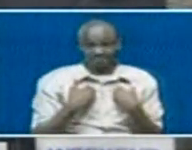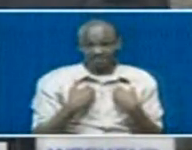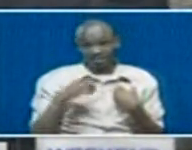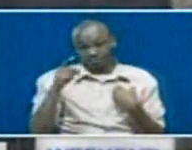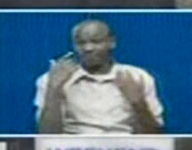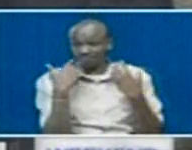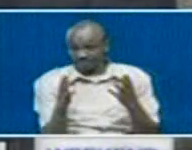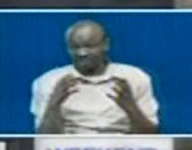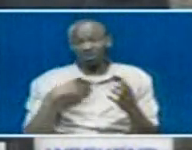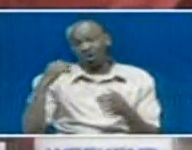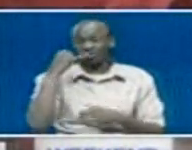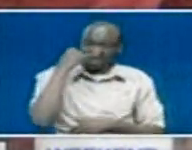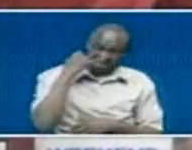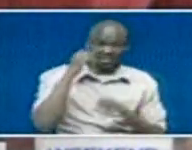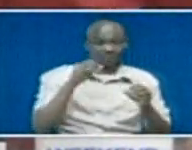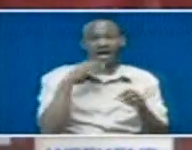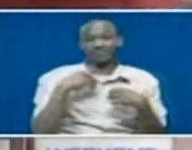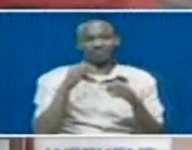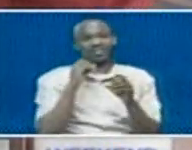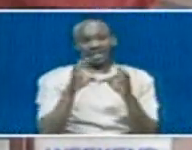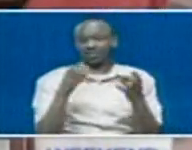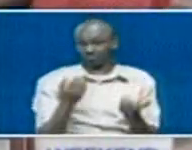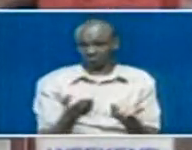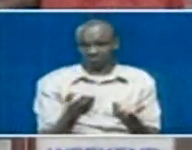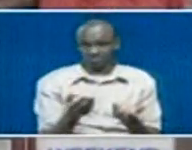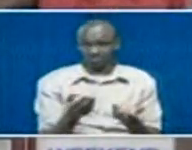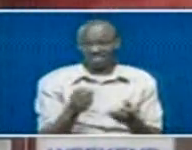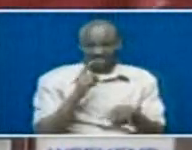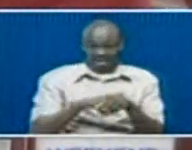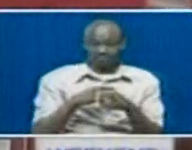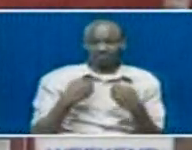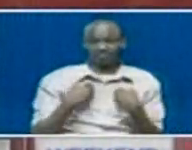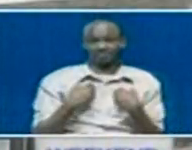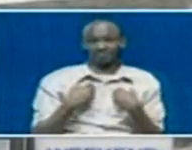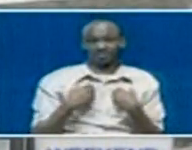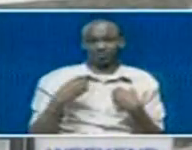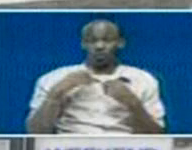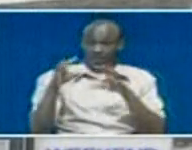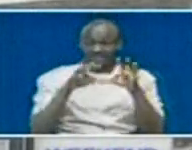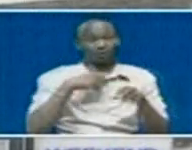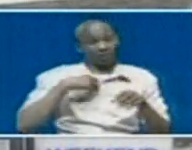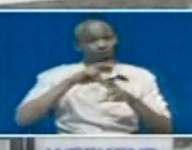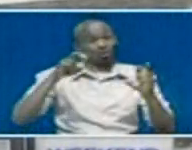to drugs, to alcohol, and many other vices. After that, we are looking also for market, because we do not intend to stay with them.